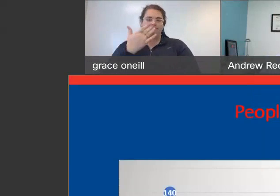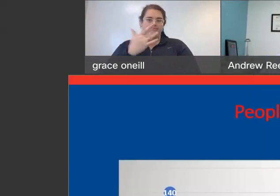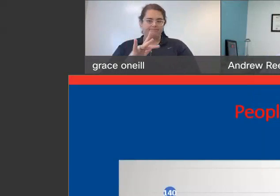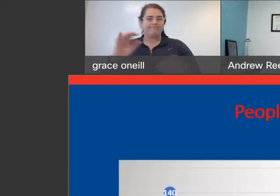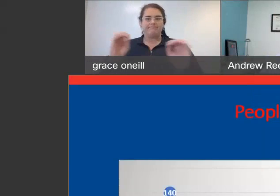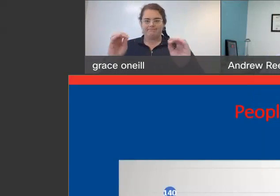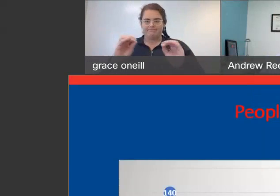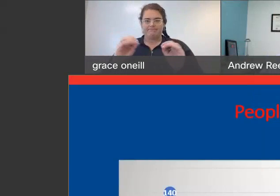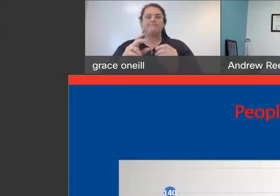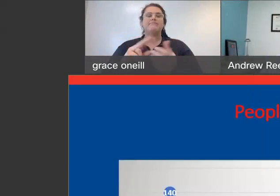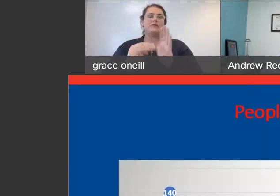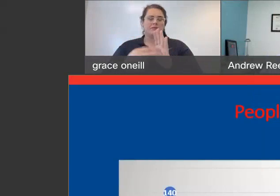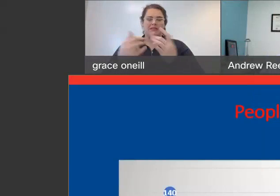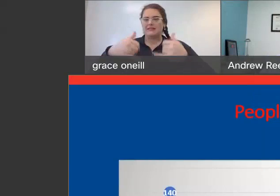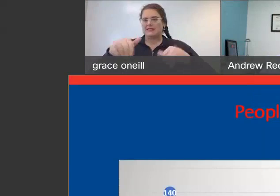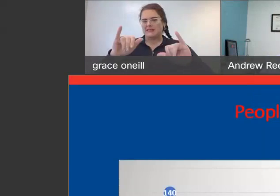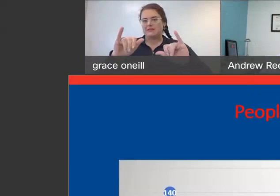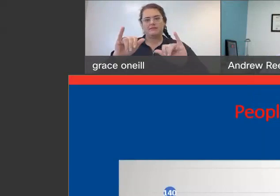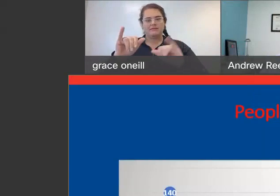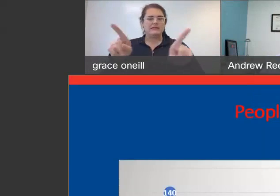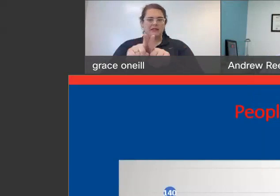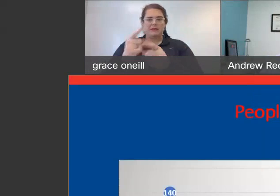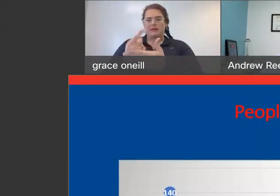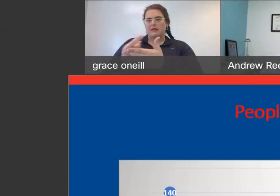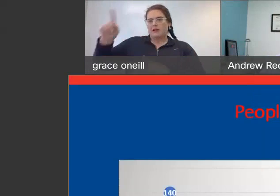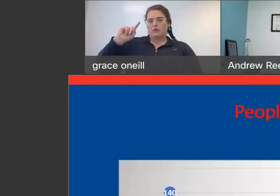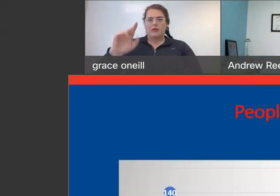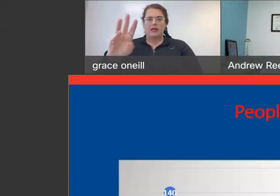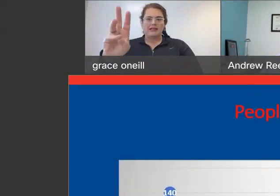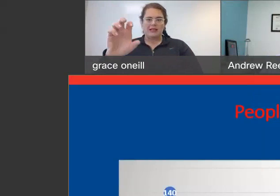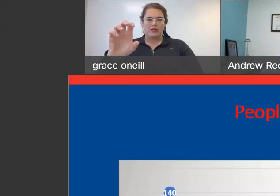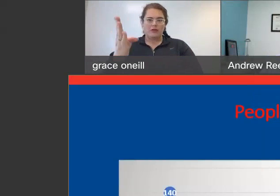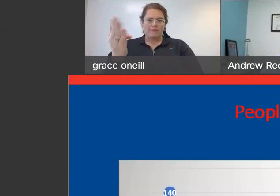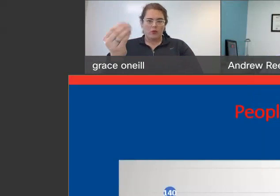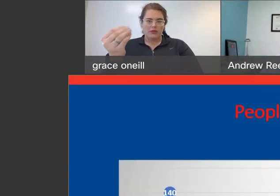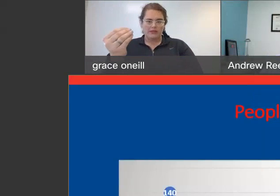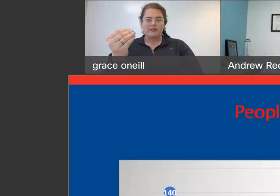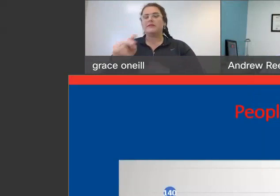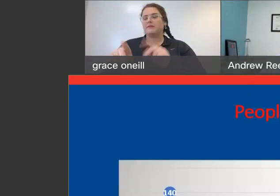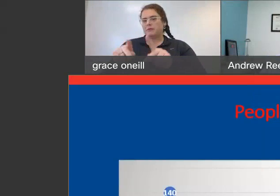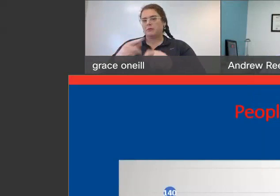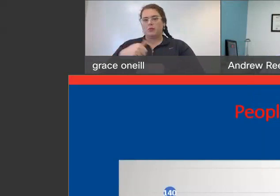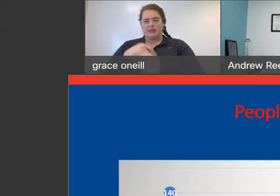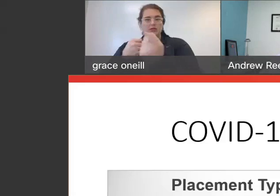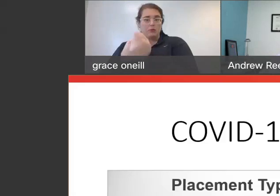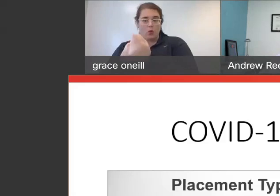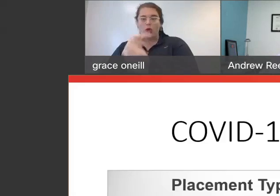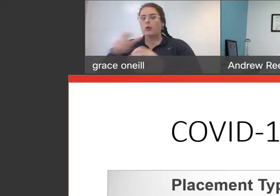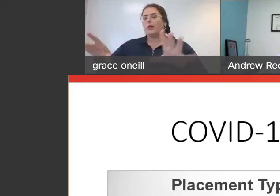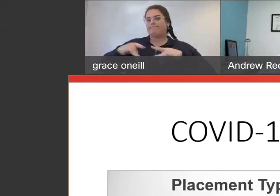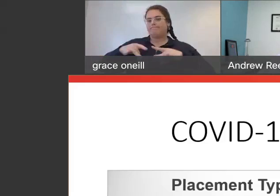total of 614 people we support who have contracted COVID over the course of the pandemic.